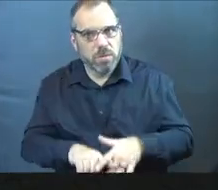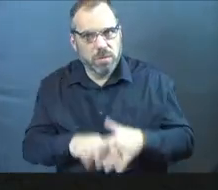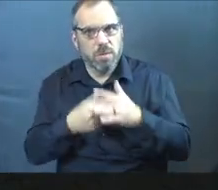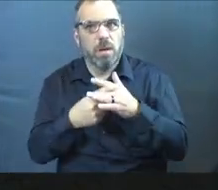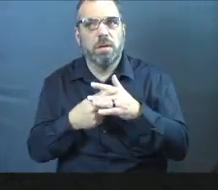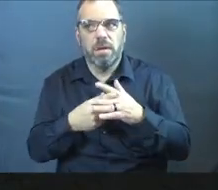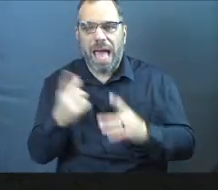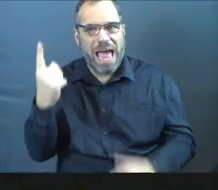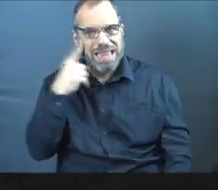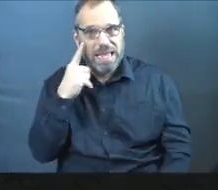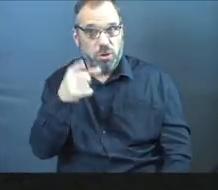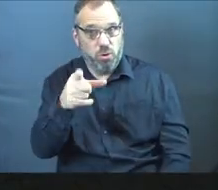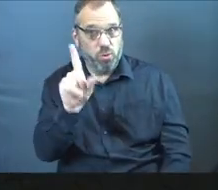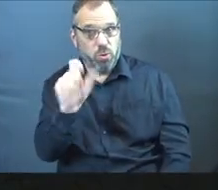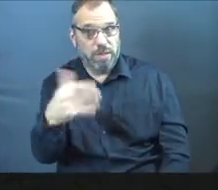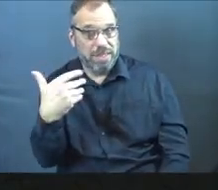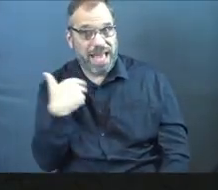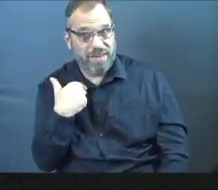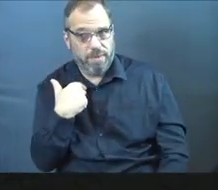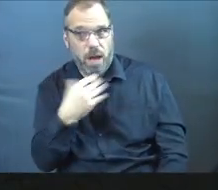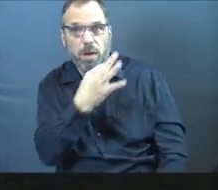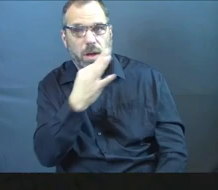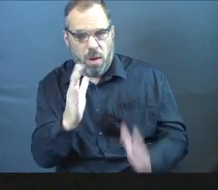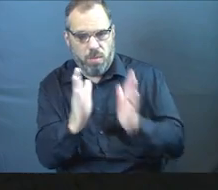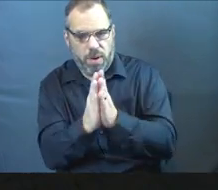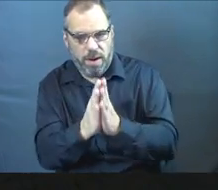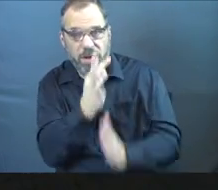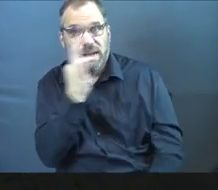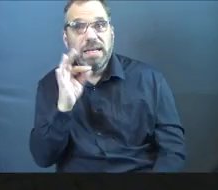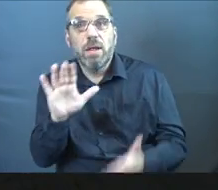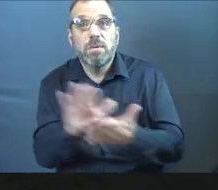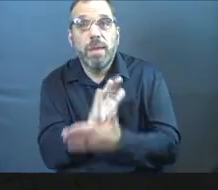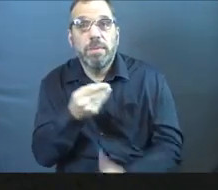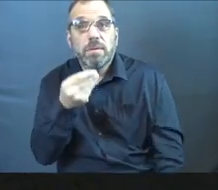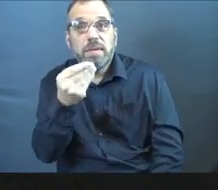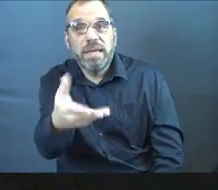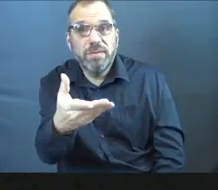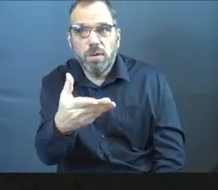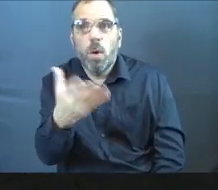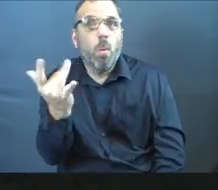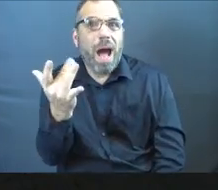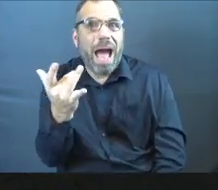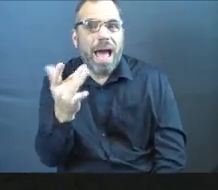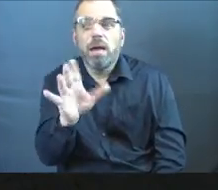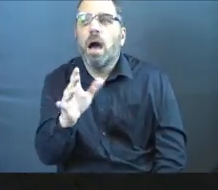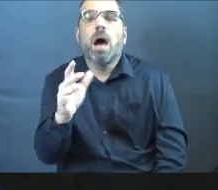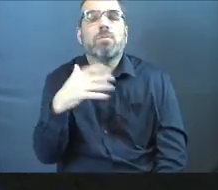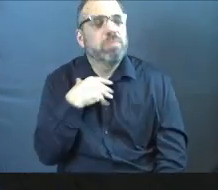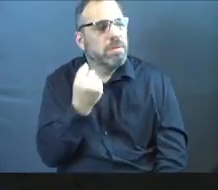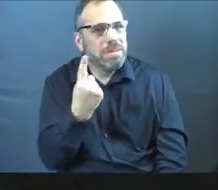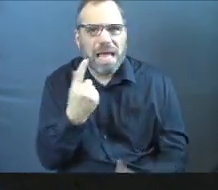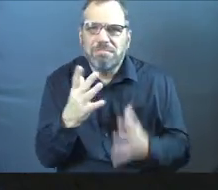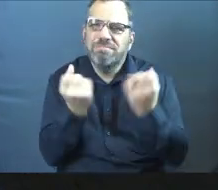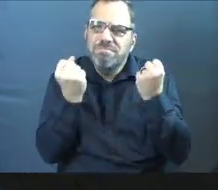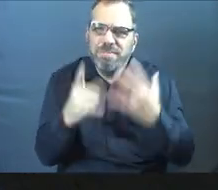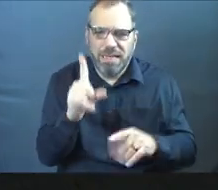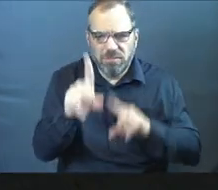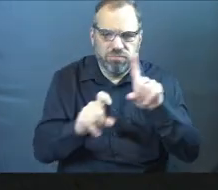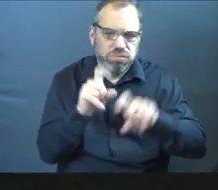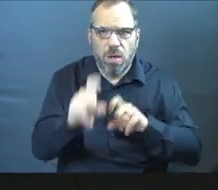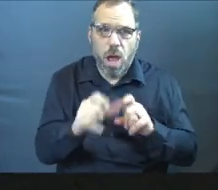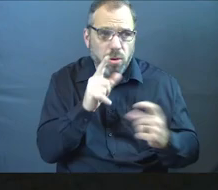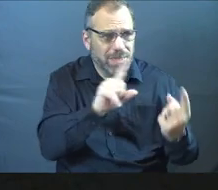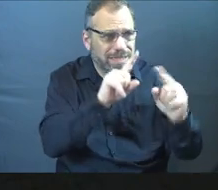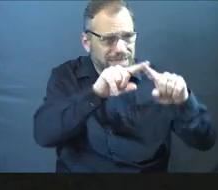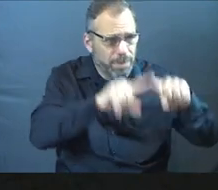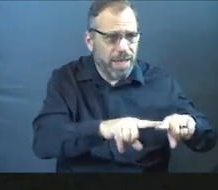I think there are questions that we have about prayer and fasting. That's why we hand out those pamphlets and those bulletins and stuff is because we're like, hey, we get it. There's lots of question marks. And depending on